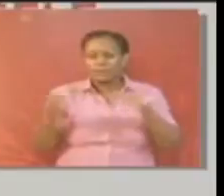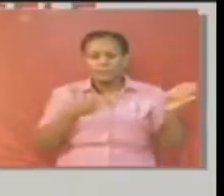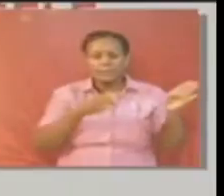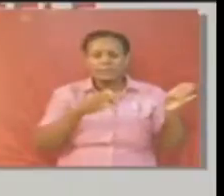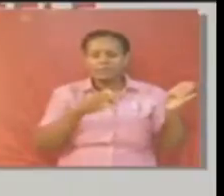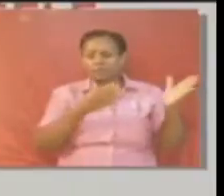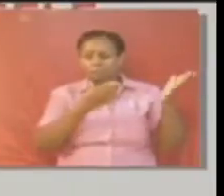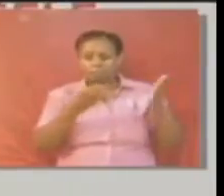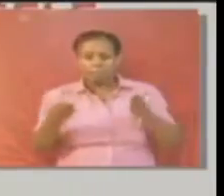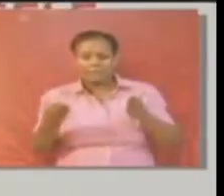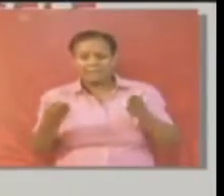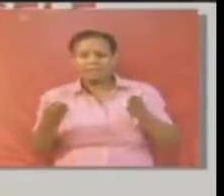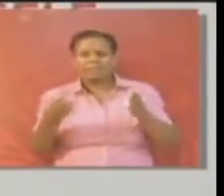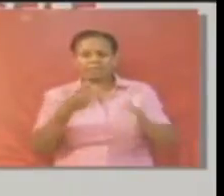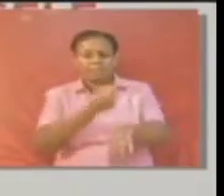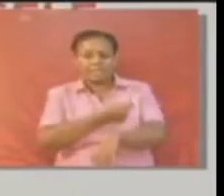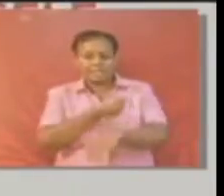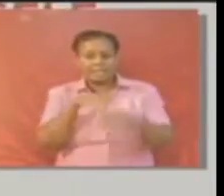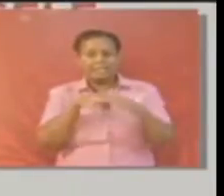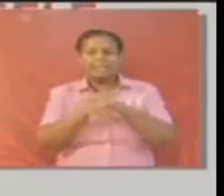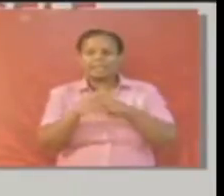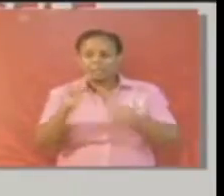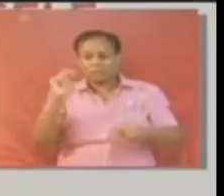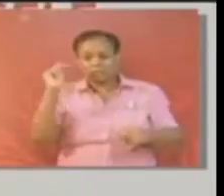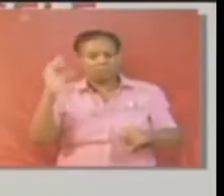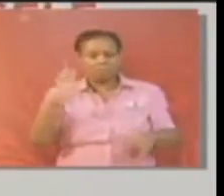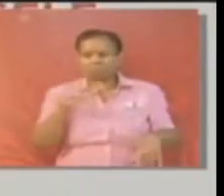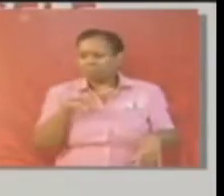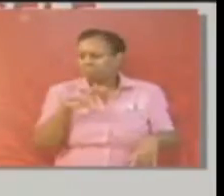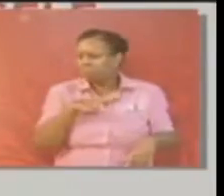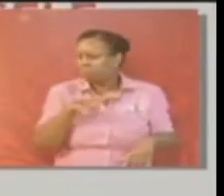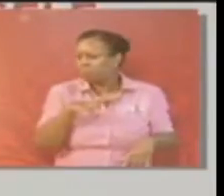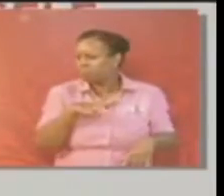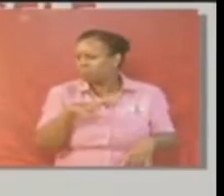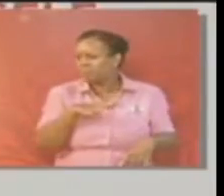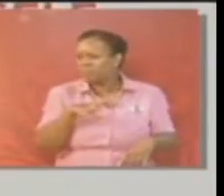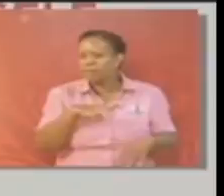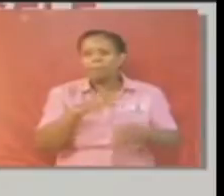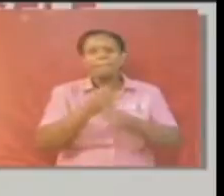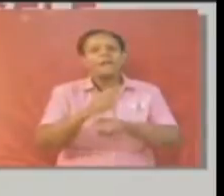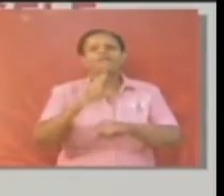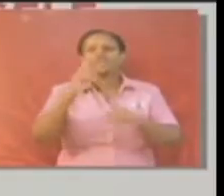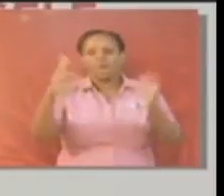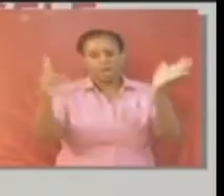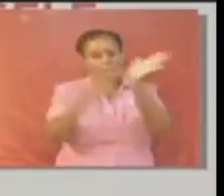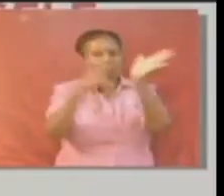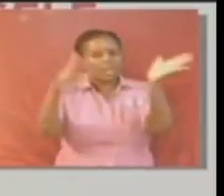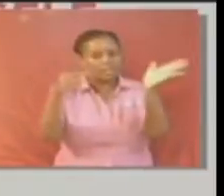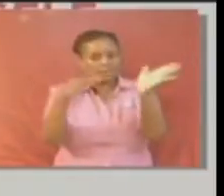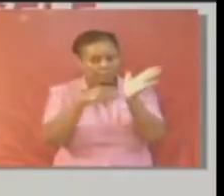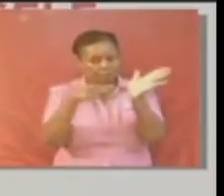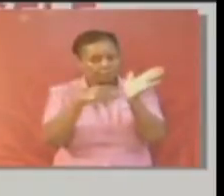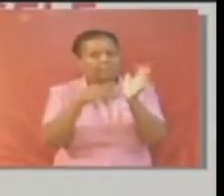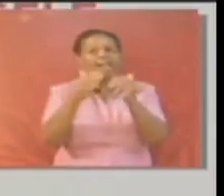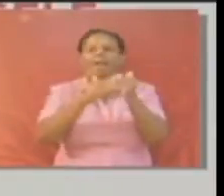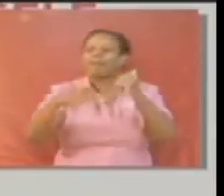process of registering any drug. Once it is registered, they are free to bring it in, as they do now.